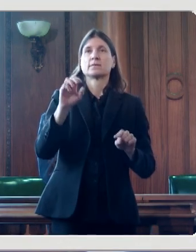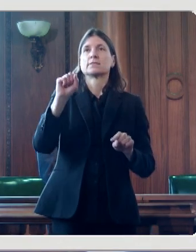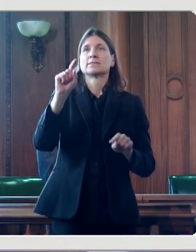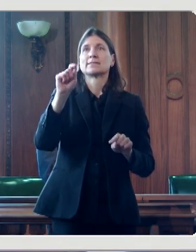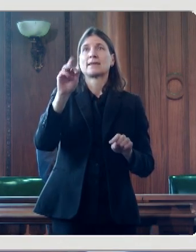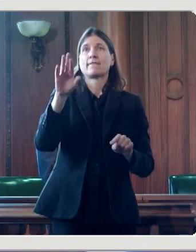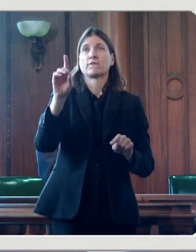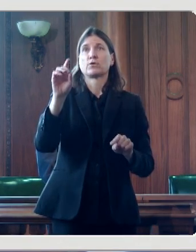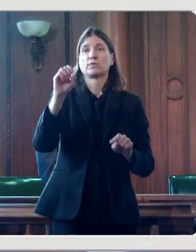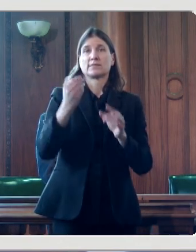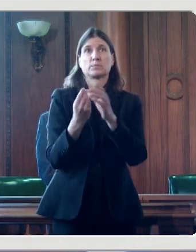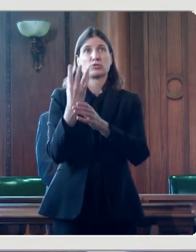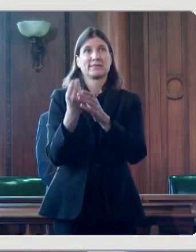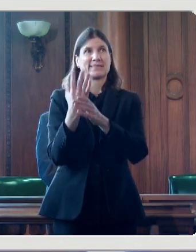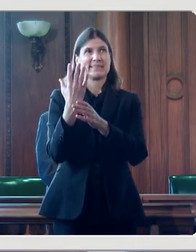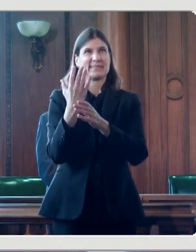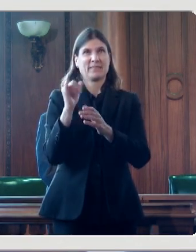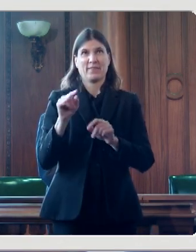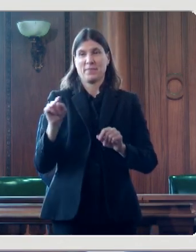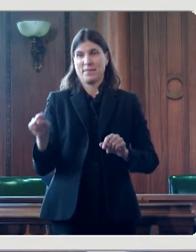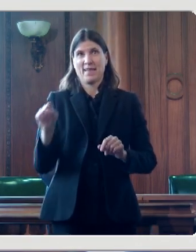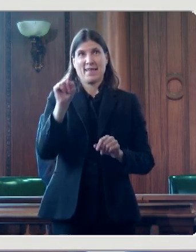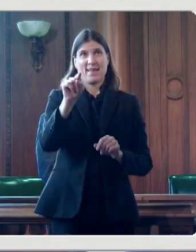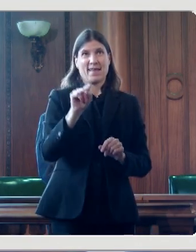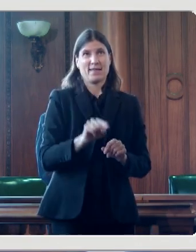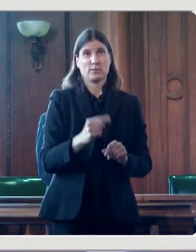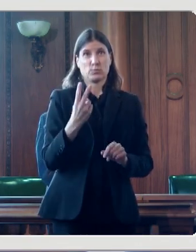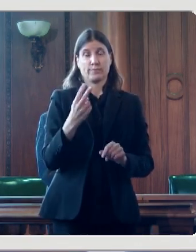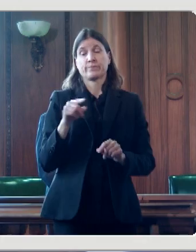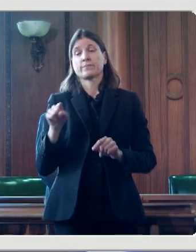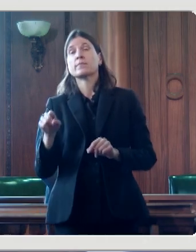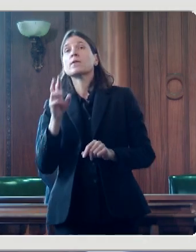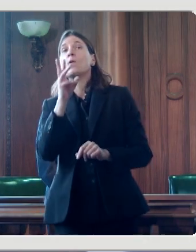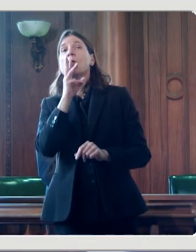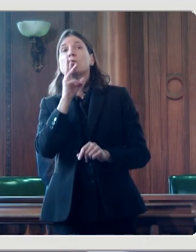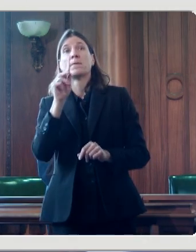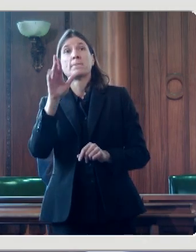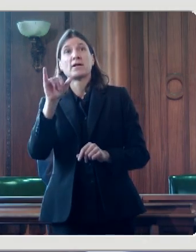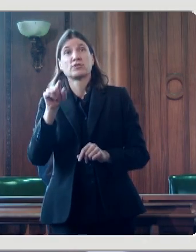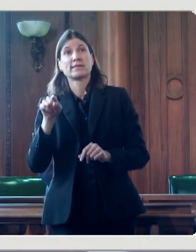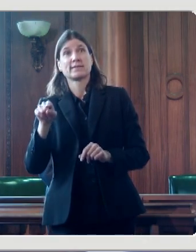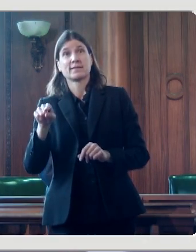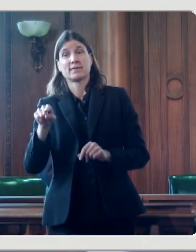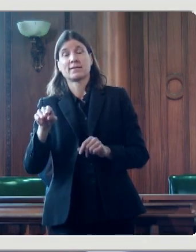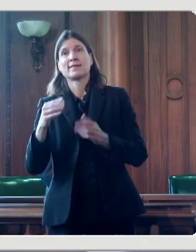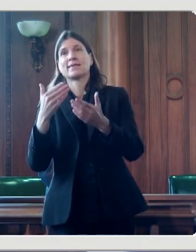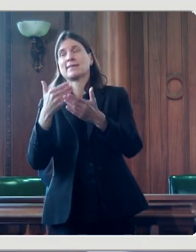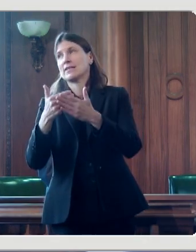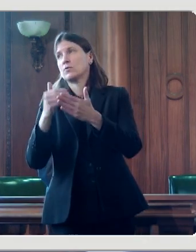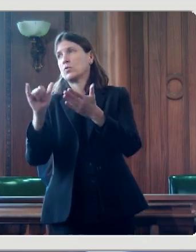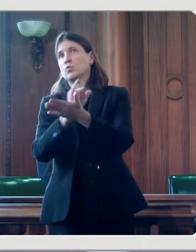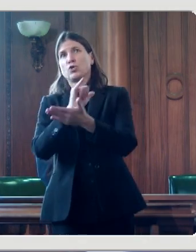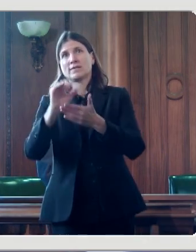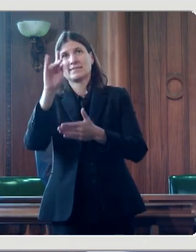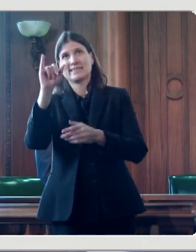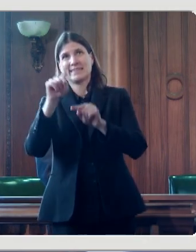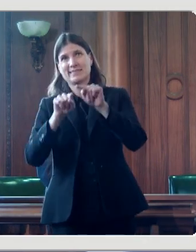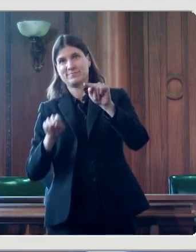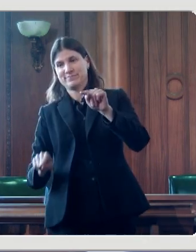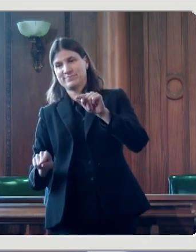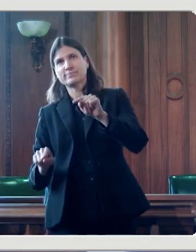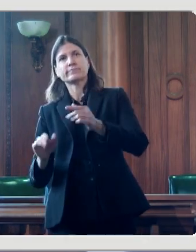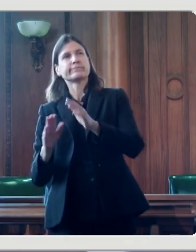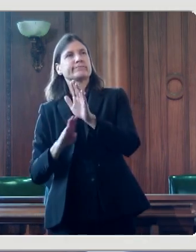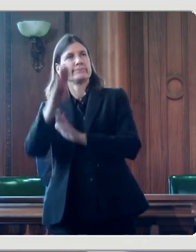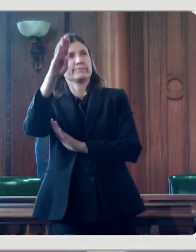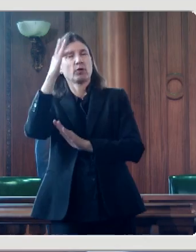which is closest to the New York line and furthest south, has experienced the most significant surge. And that has really been one of the